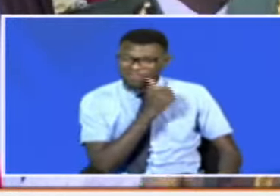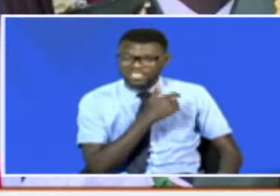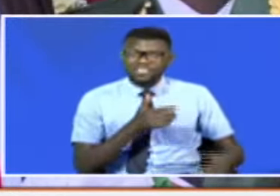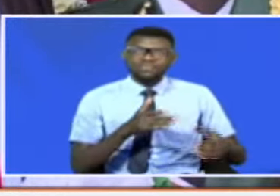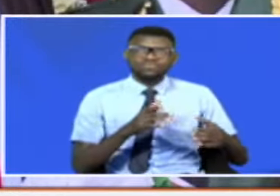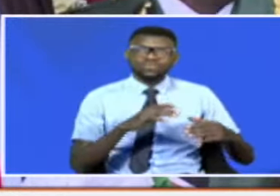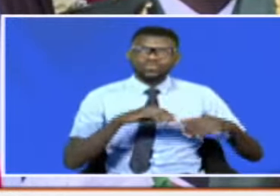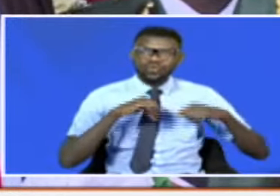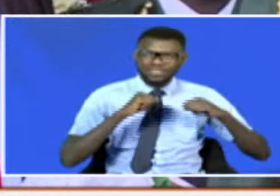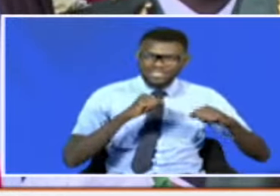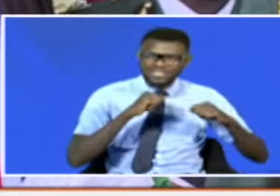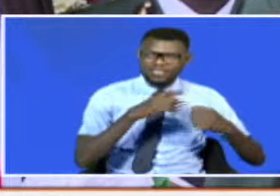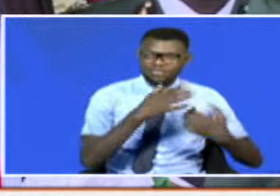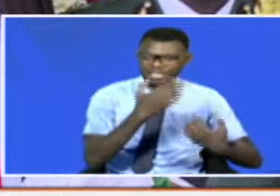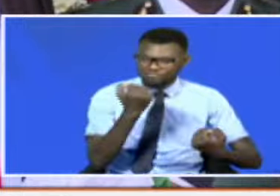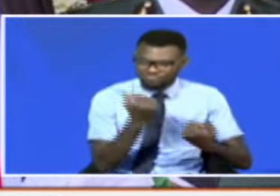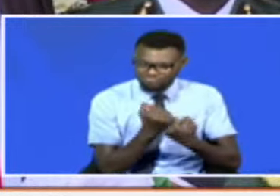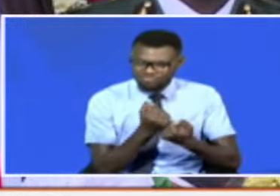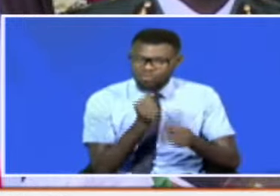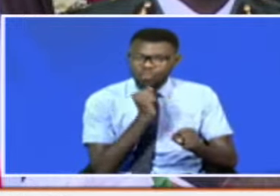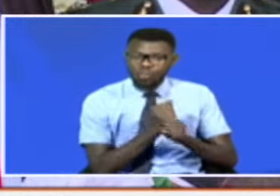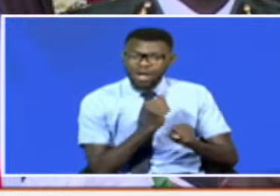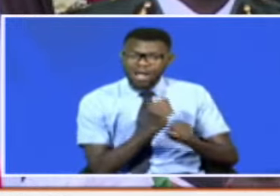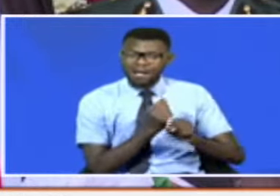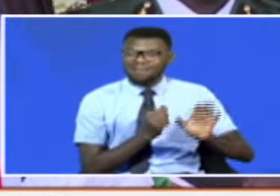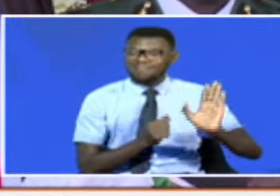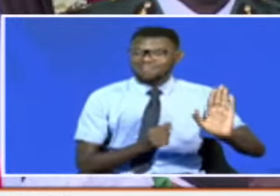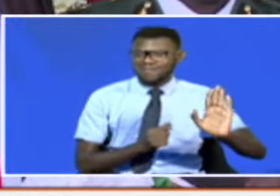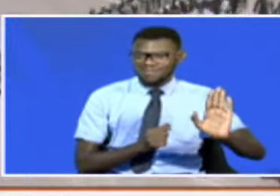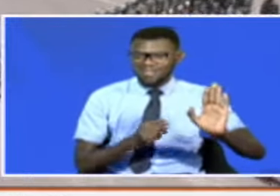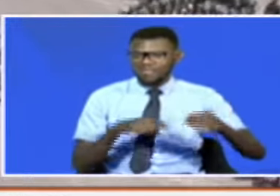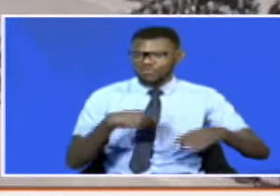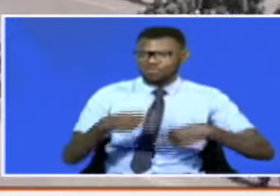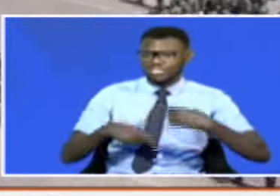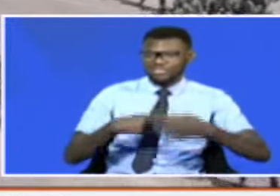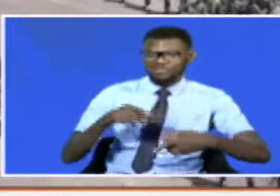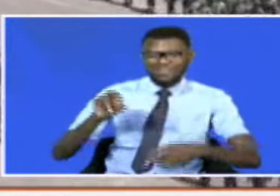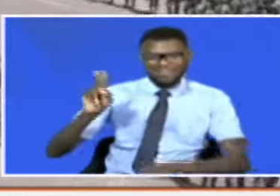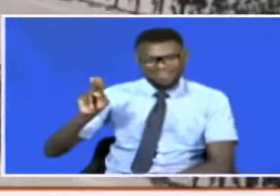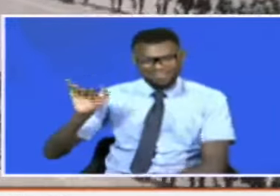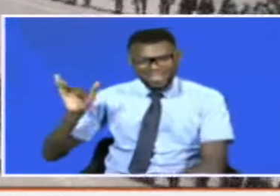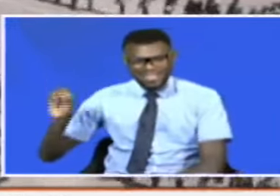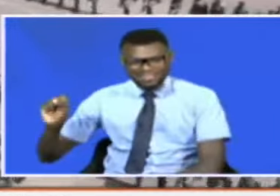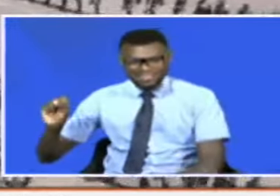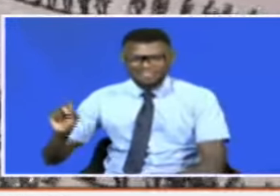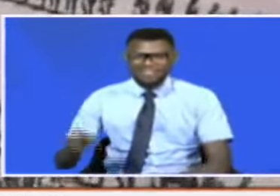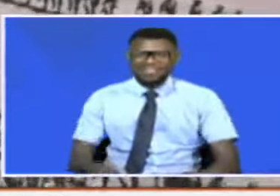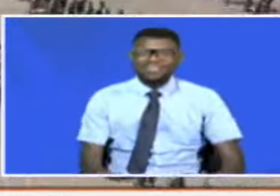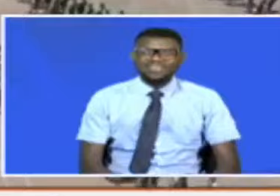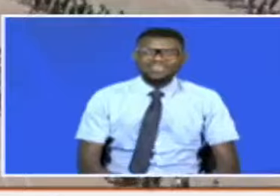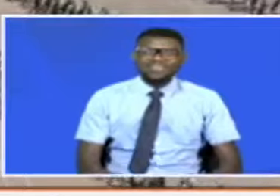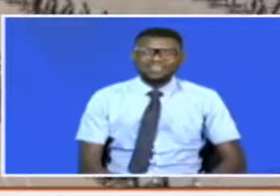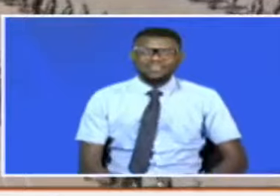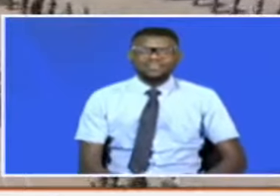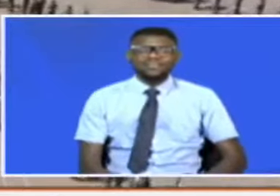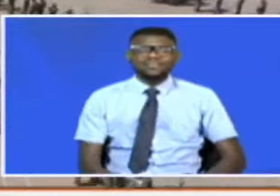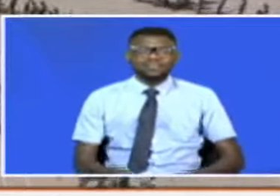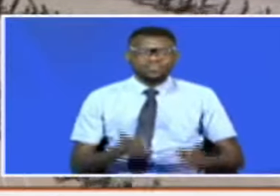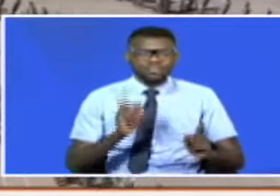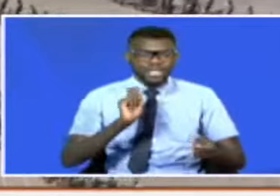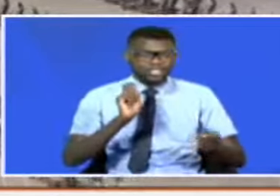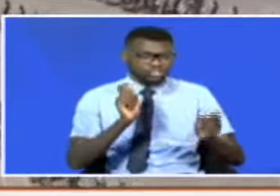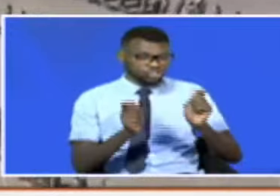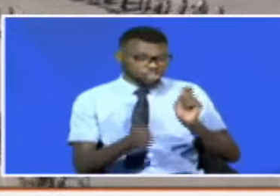support in the exemplary work that is going on at the National Youth Service. These changes are part of the